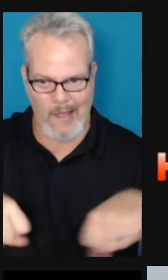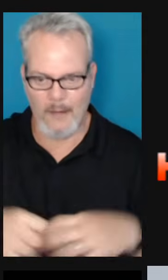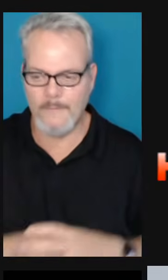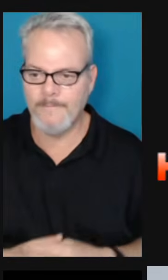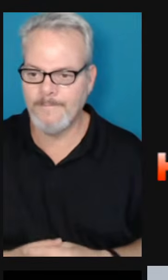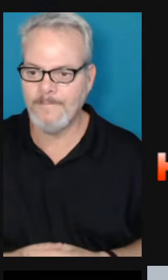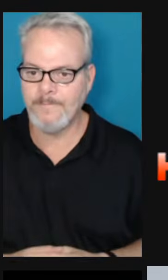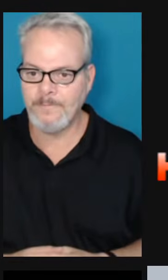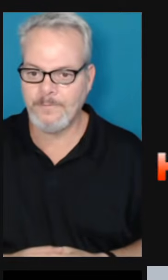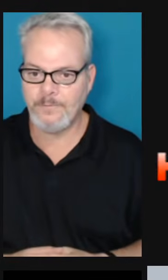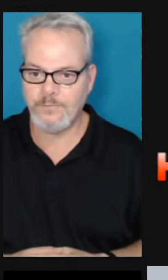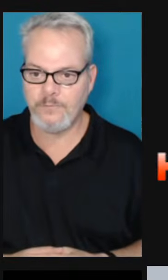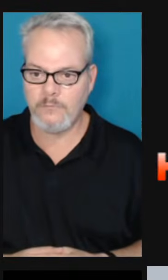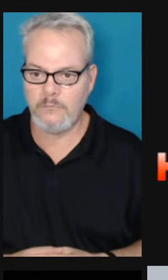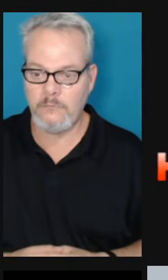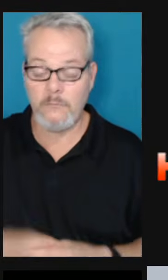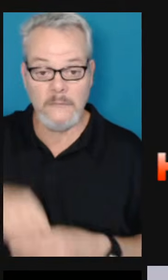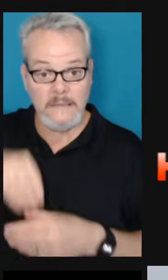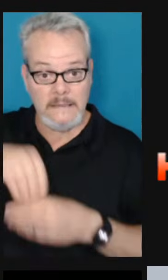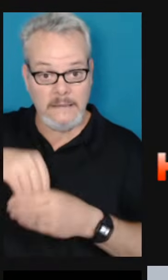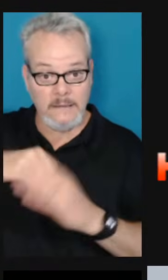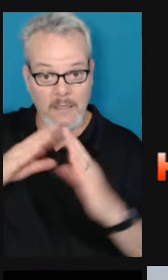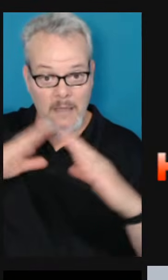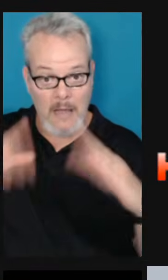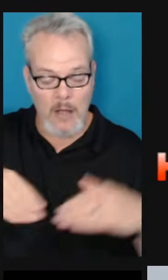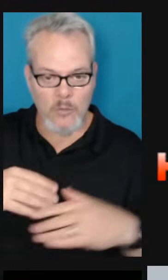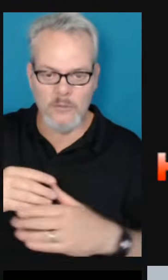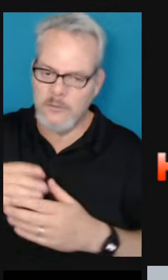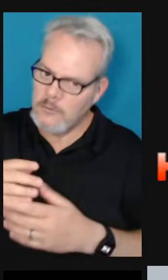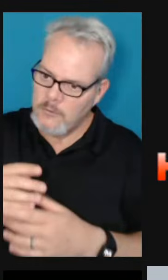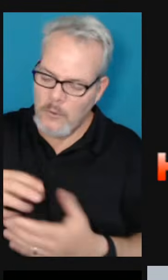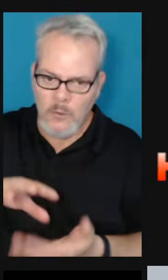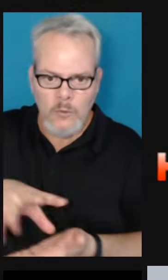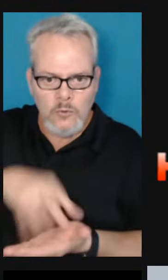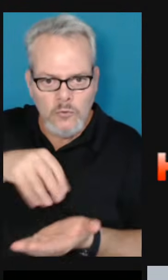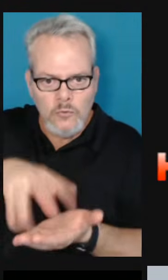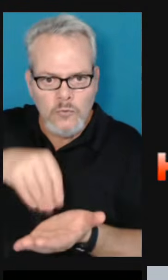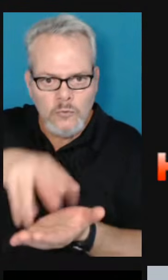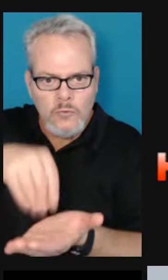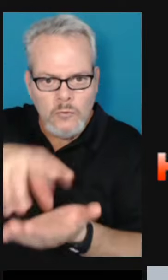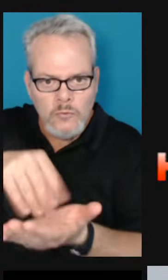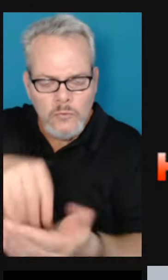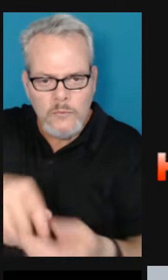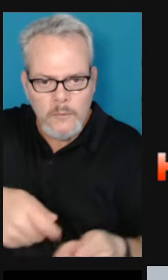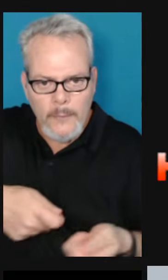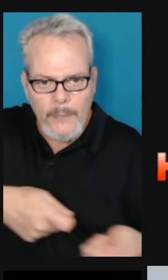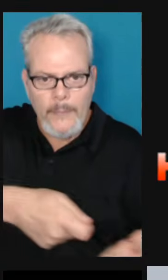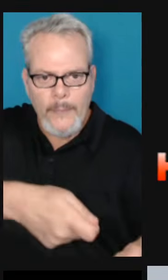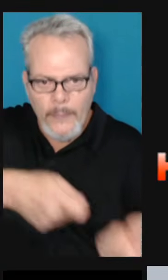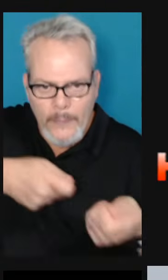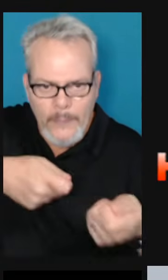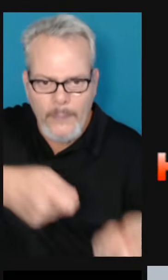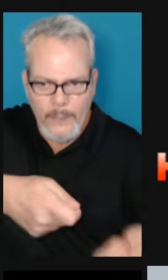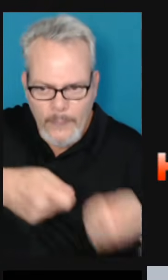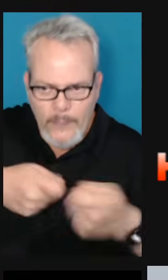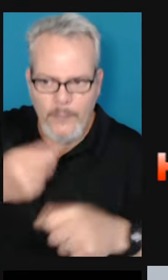So in the inside, pretty much vacuum as much with as high efficiency particle filters as you can,